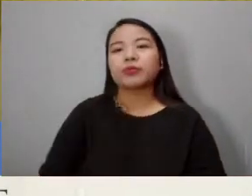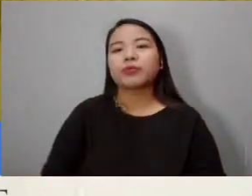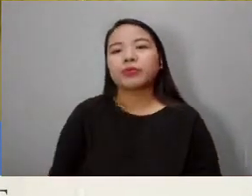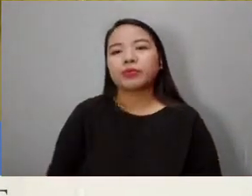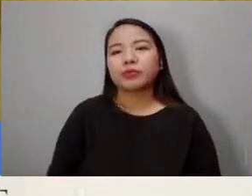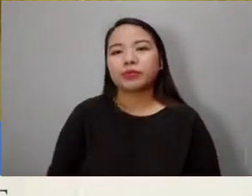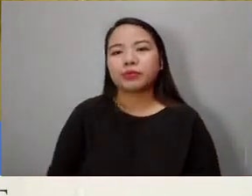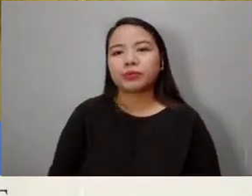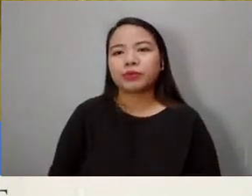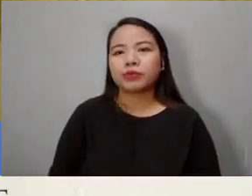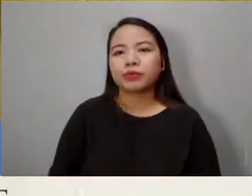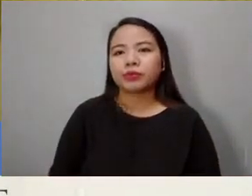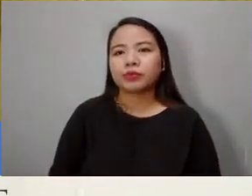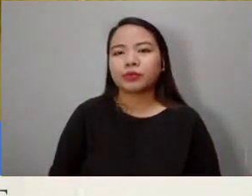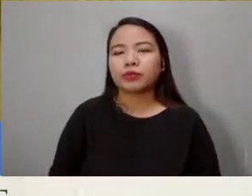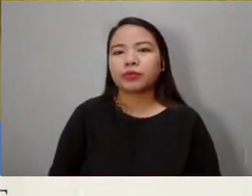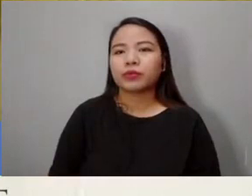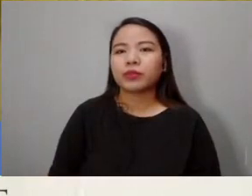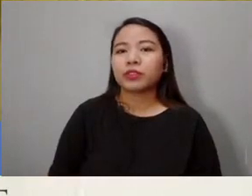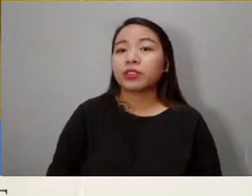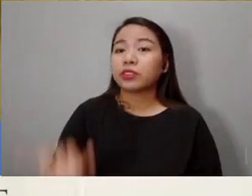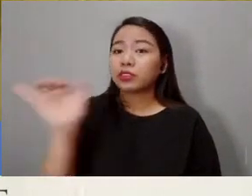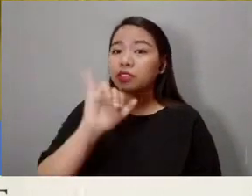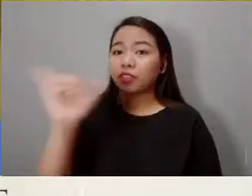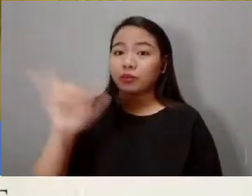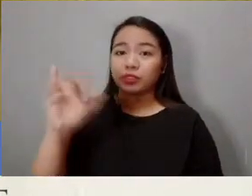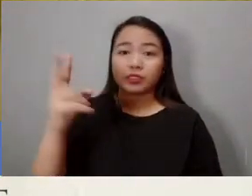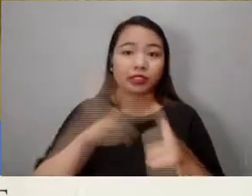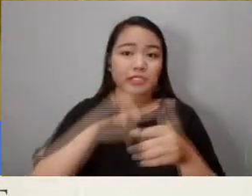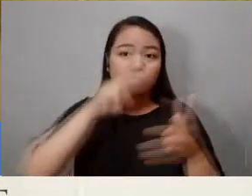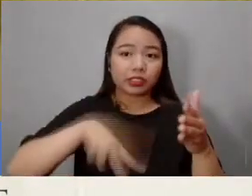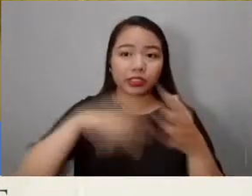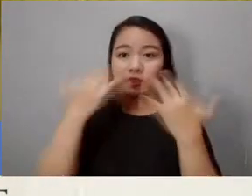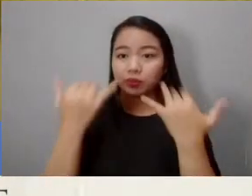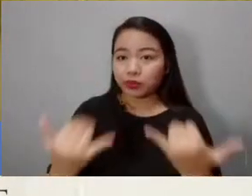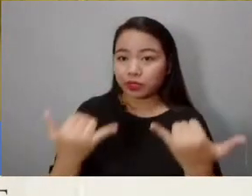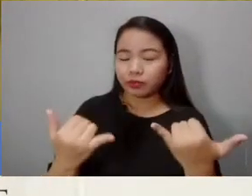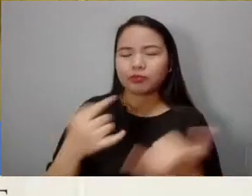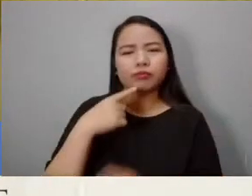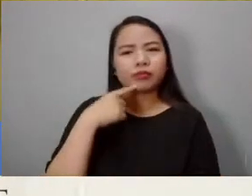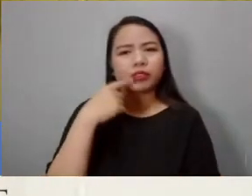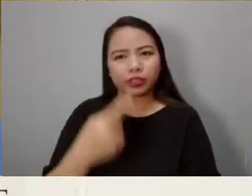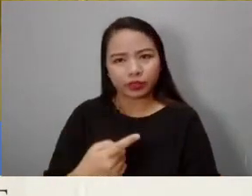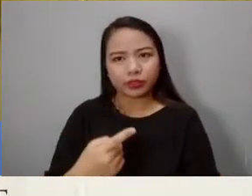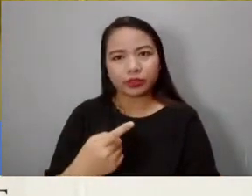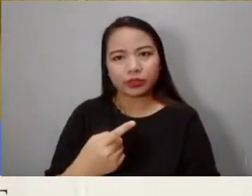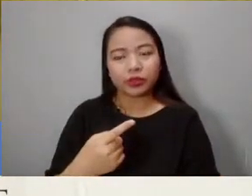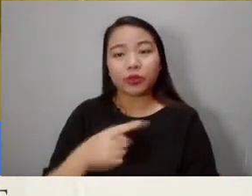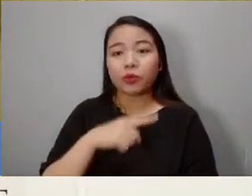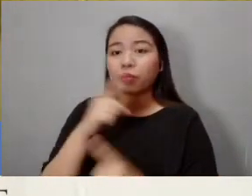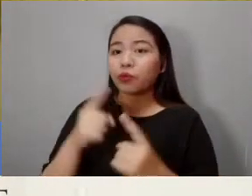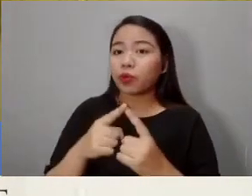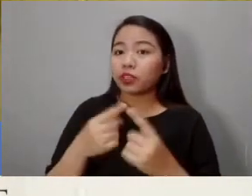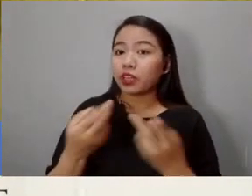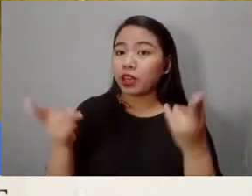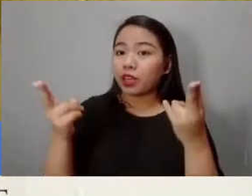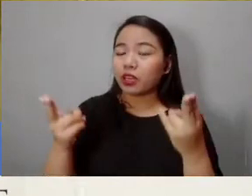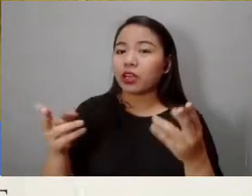Saint Paul, in our second reading today, says, "When the fullness of time had